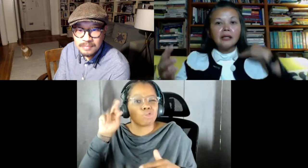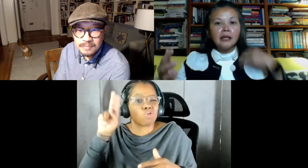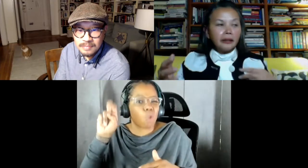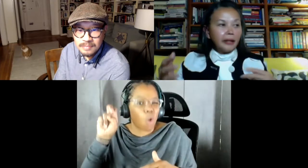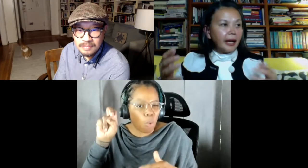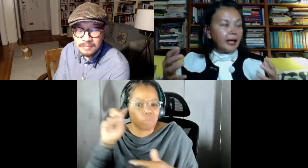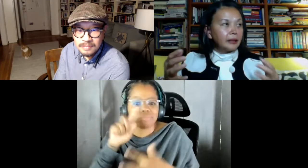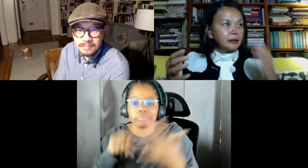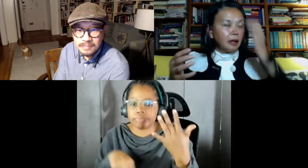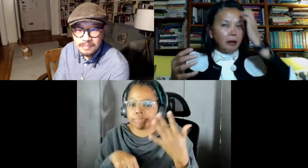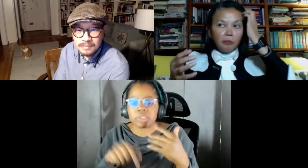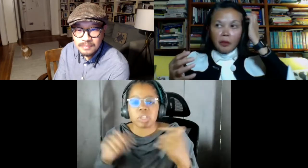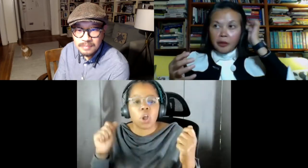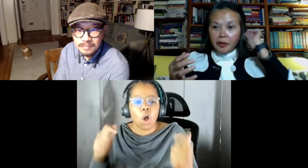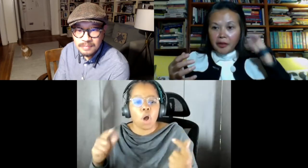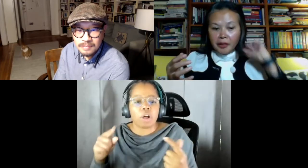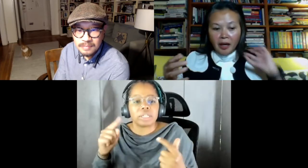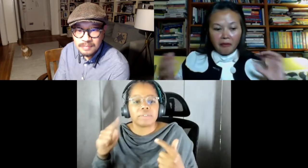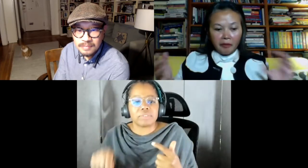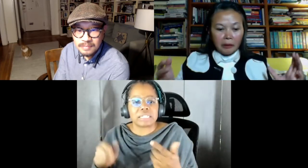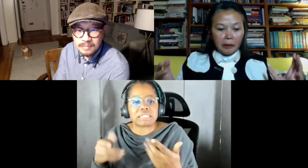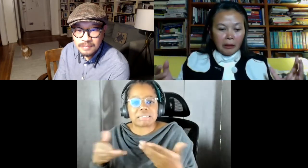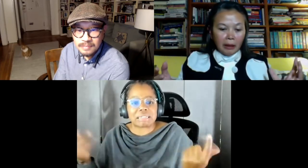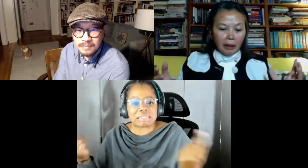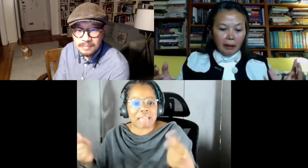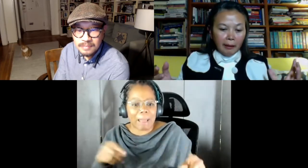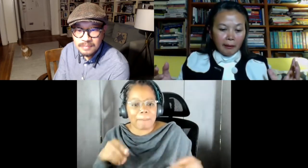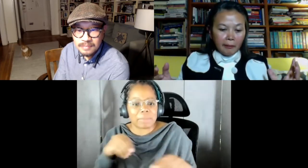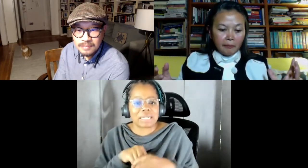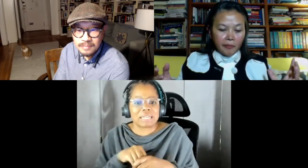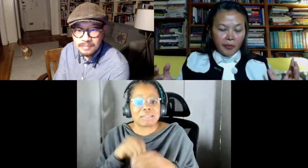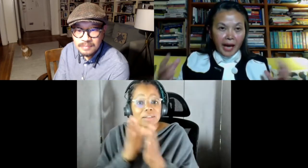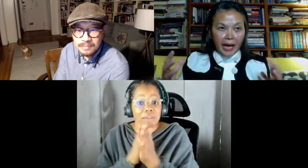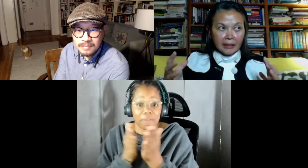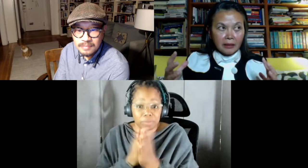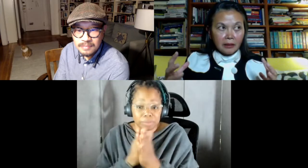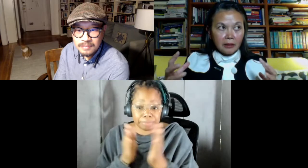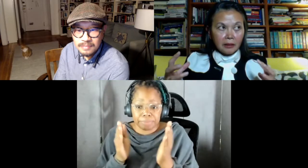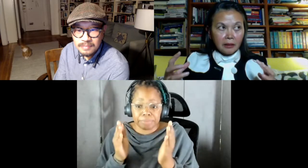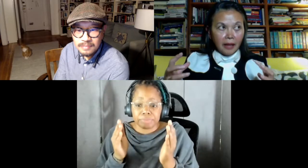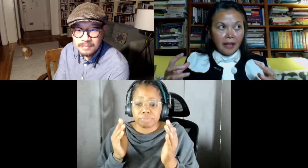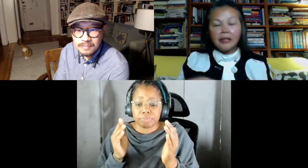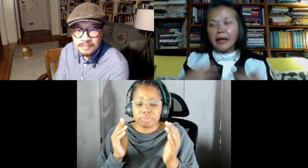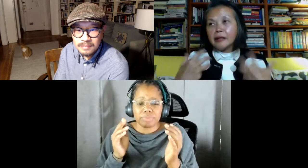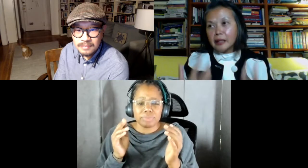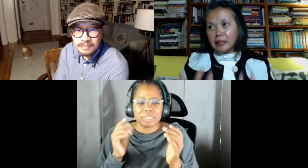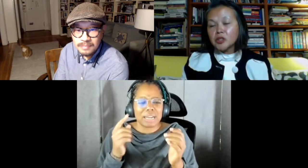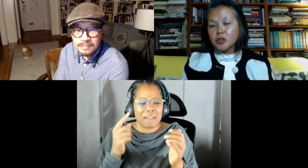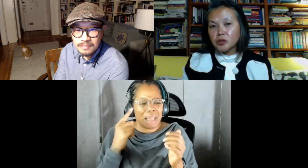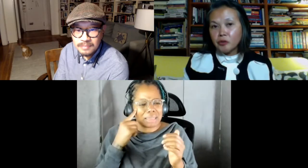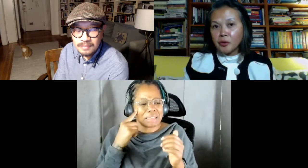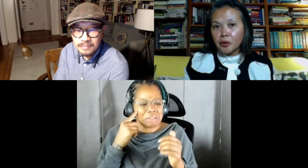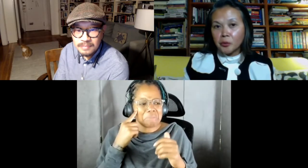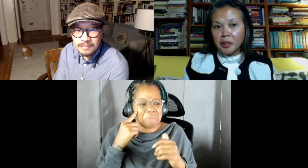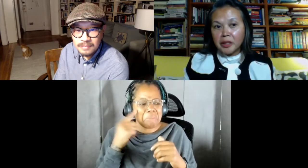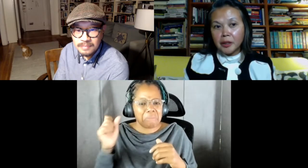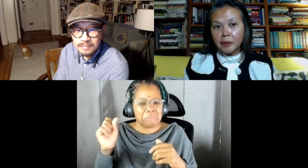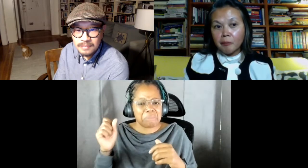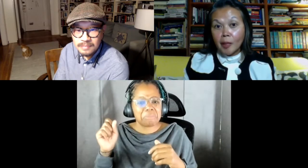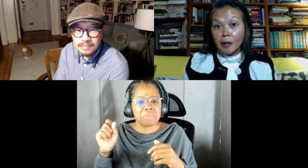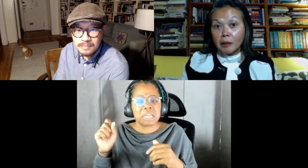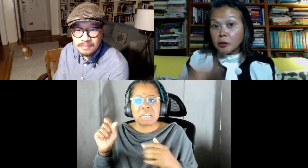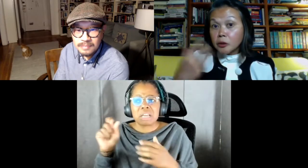that occur in the novel, that I think it is for the